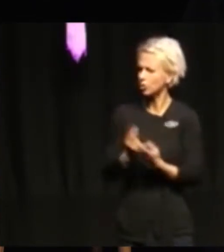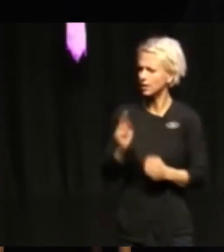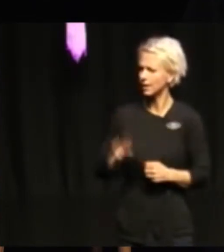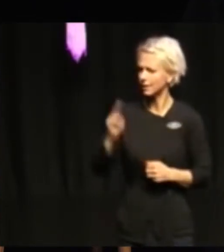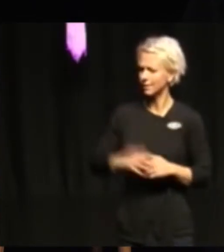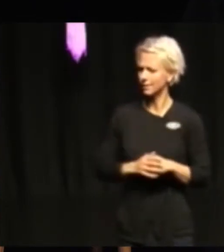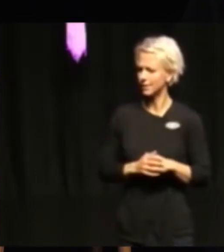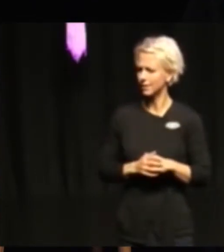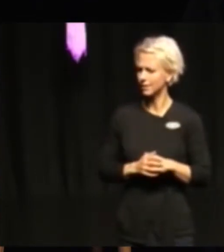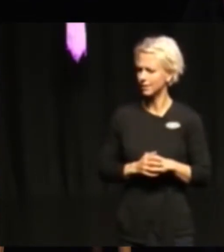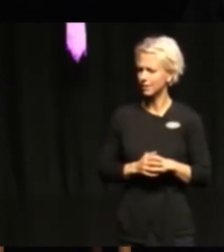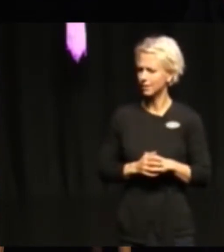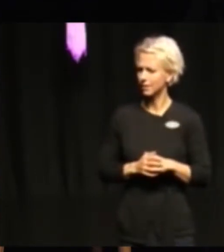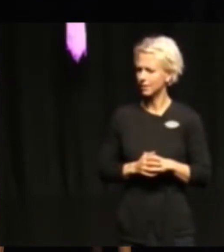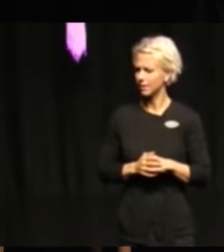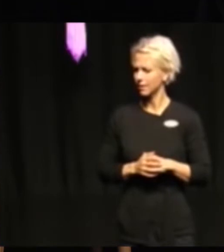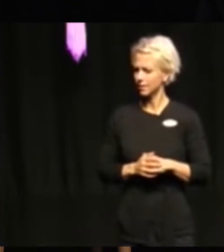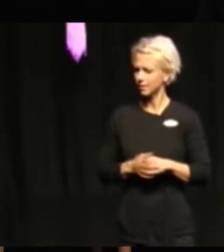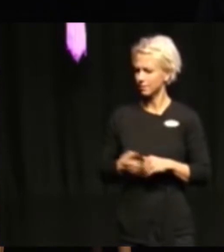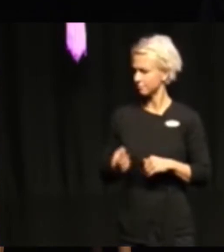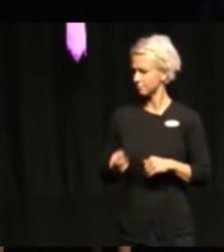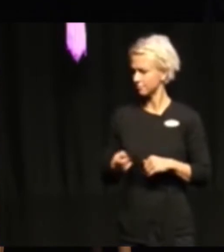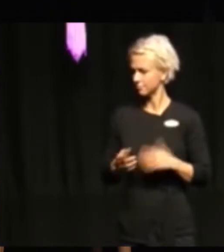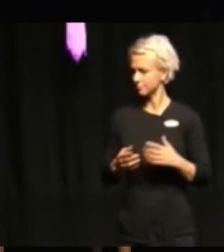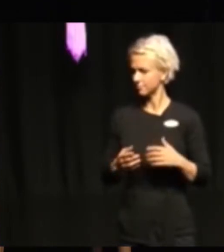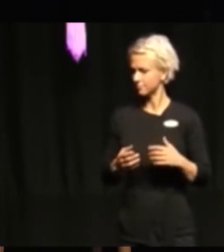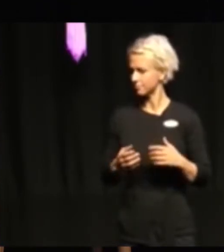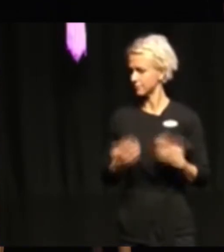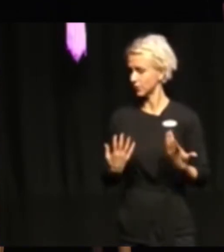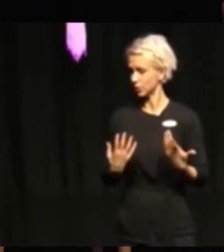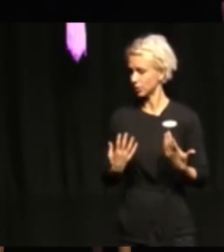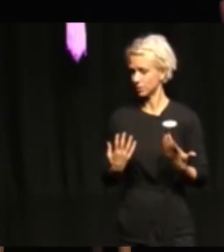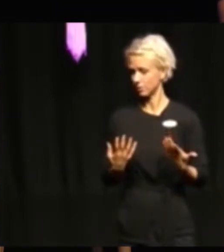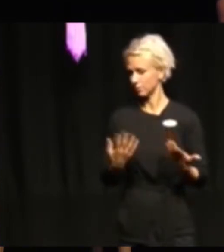it was about the how pension funds